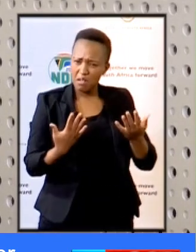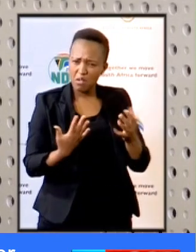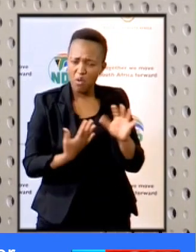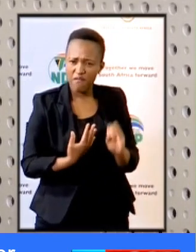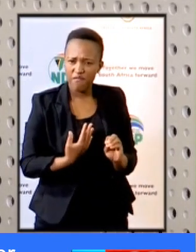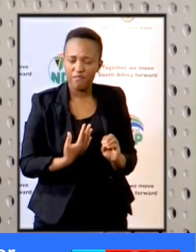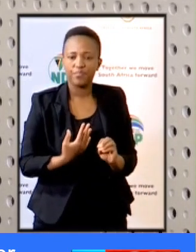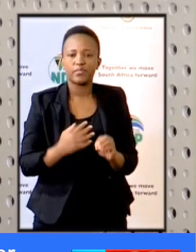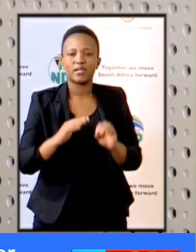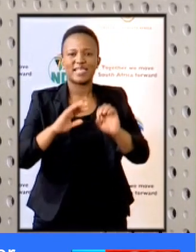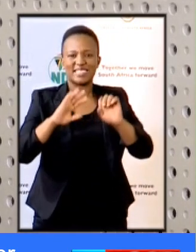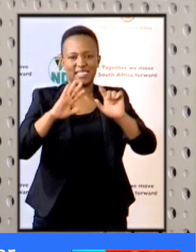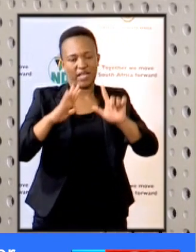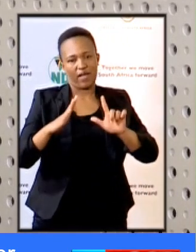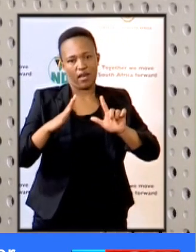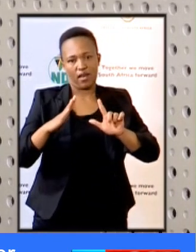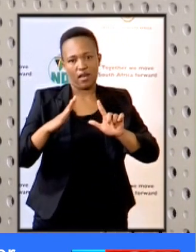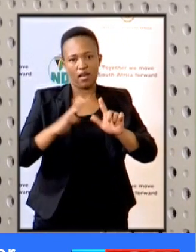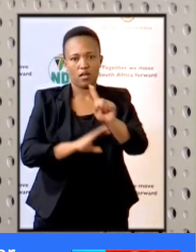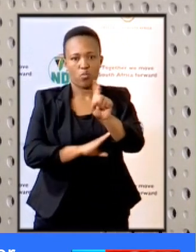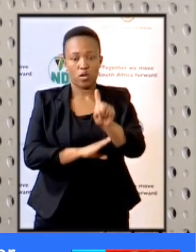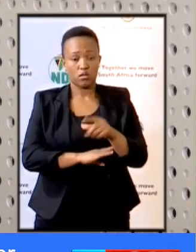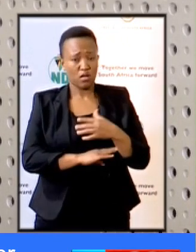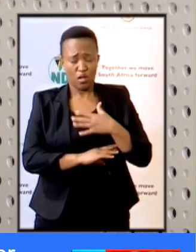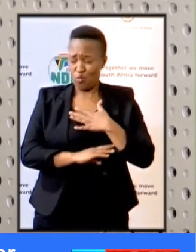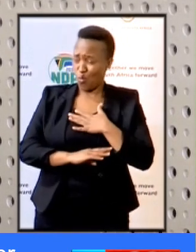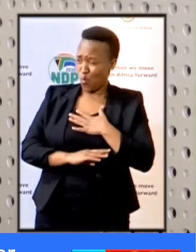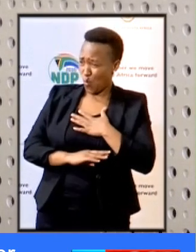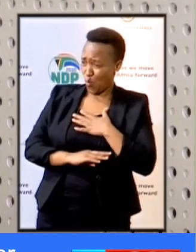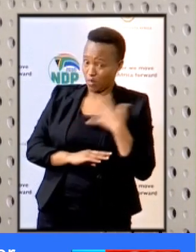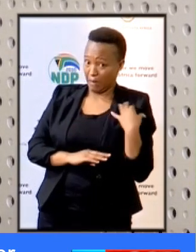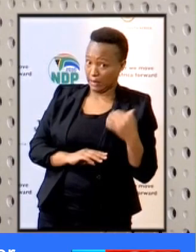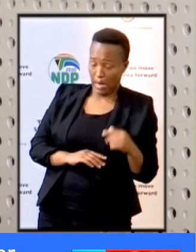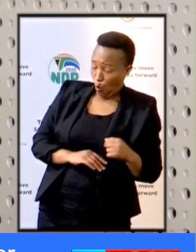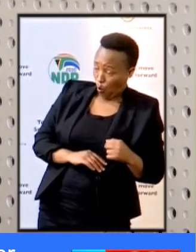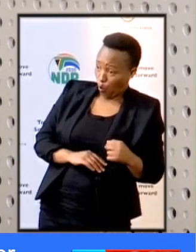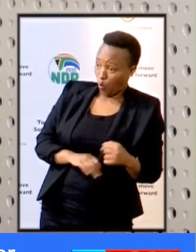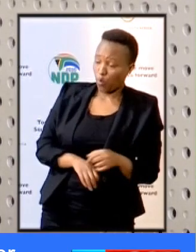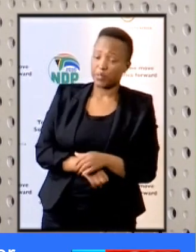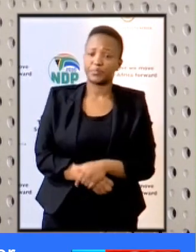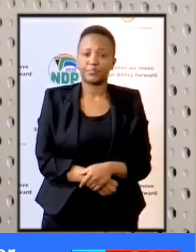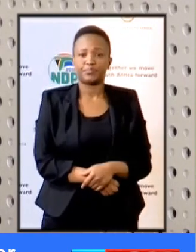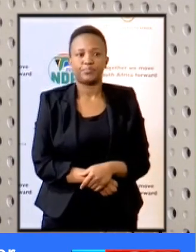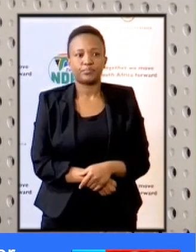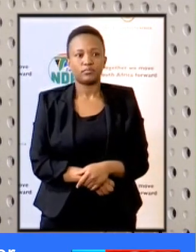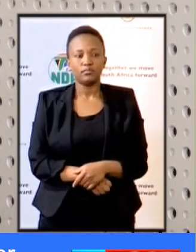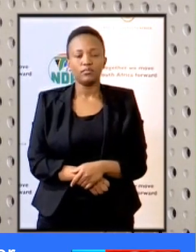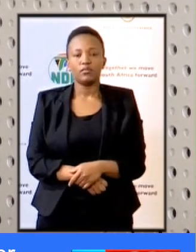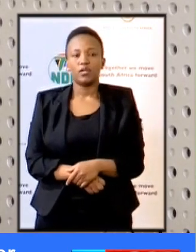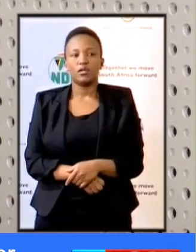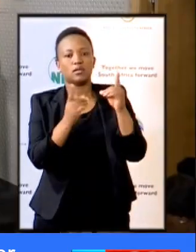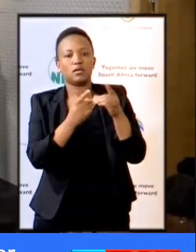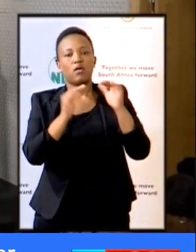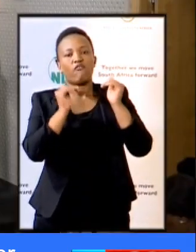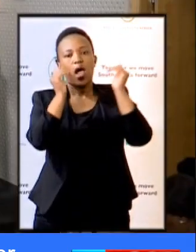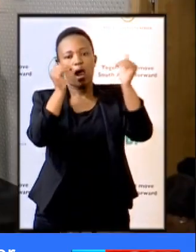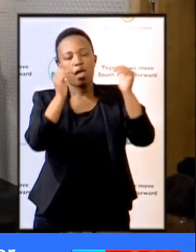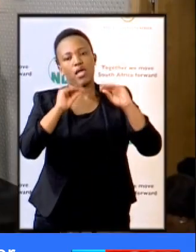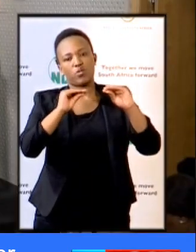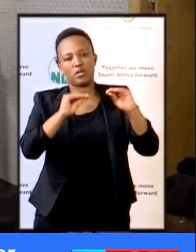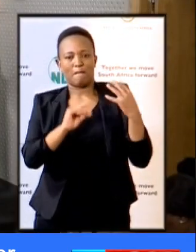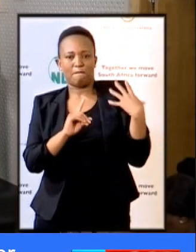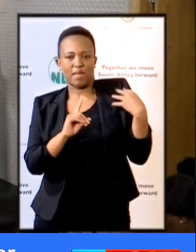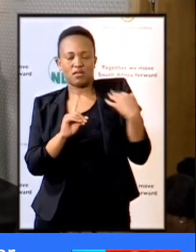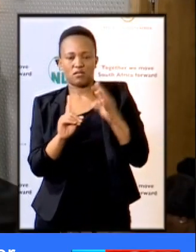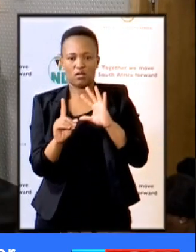about 7 questions. 7? Yes. Okay. The Minister of Higher Education, he's deal